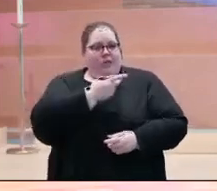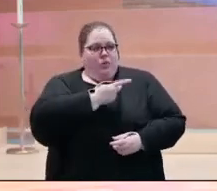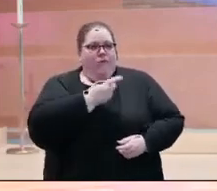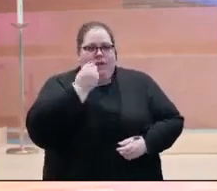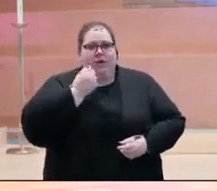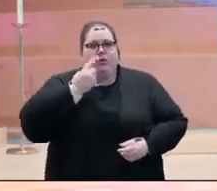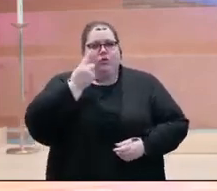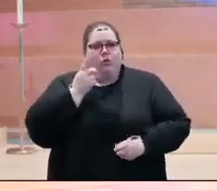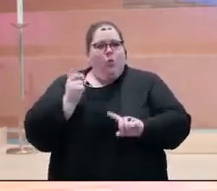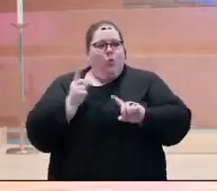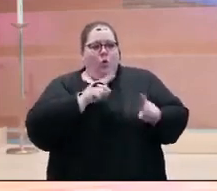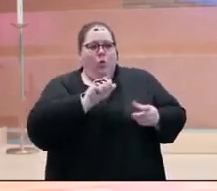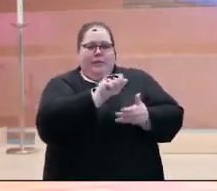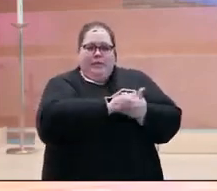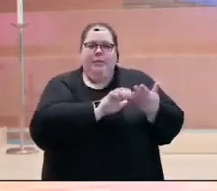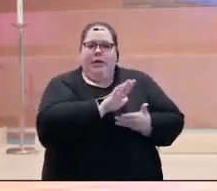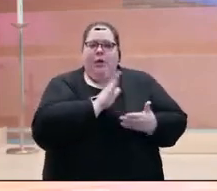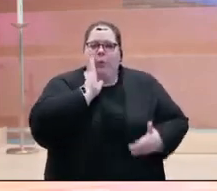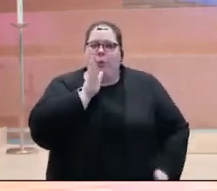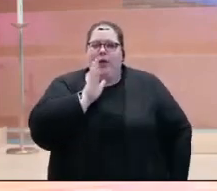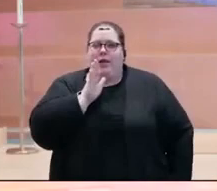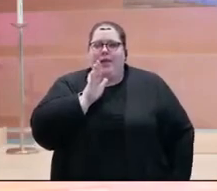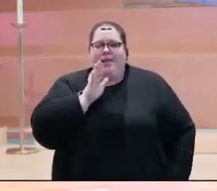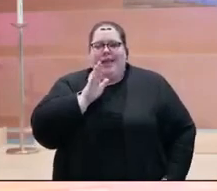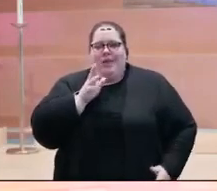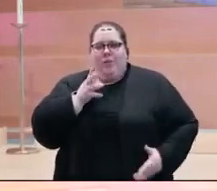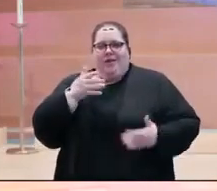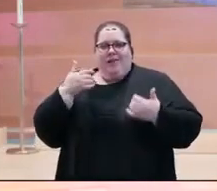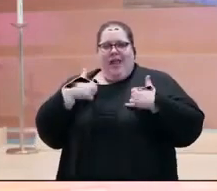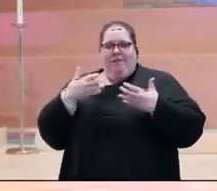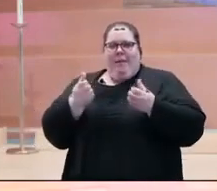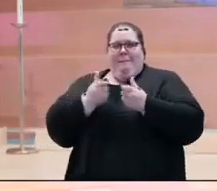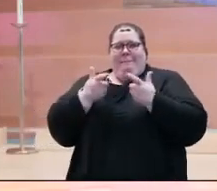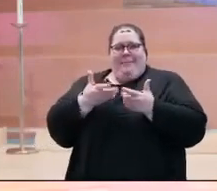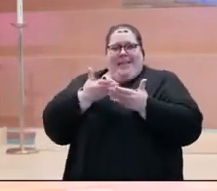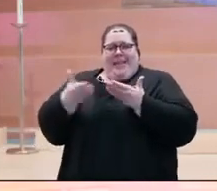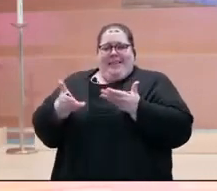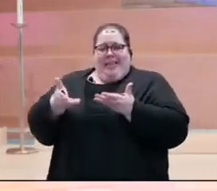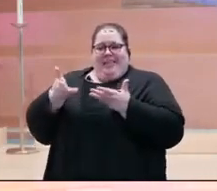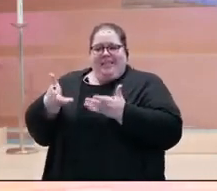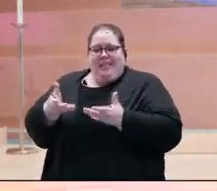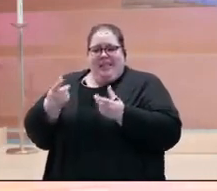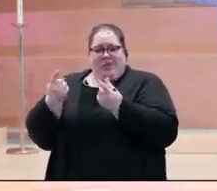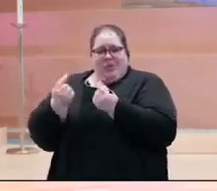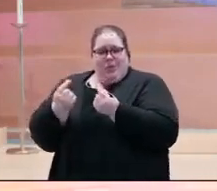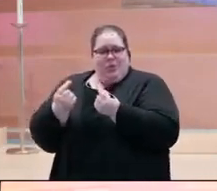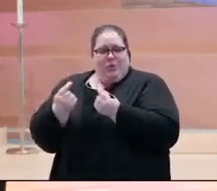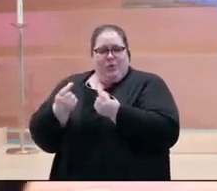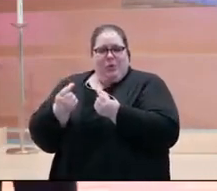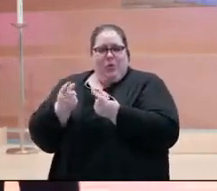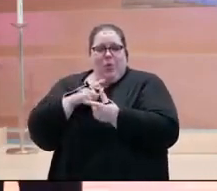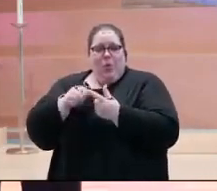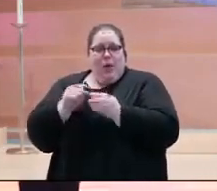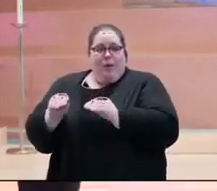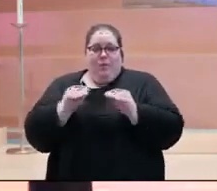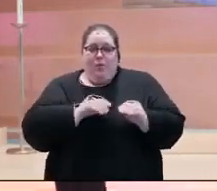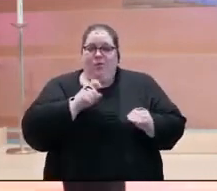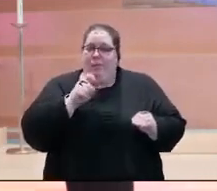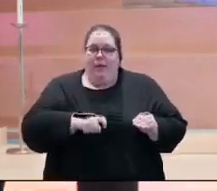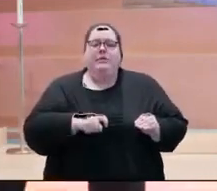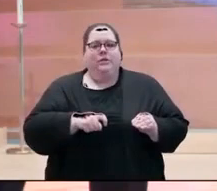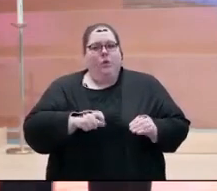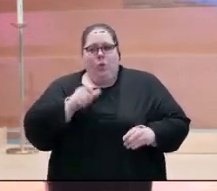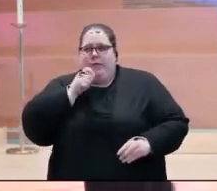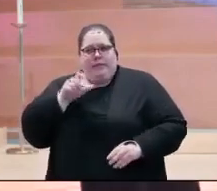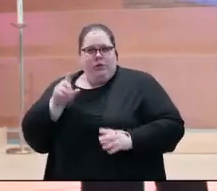we're going to go to seminary, right? And we don't want to have to sort of deal with all of this stuff when we have to pack up our lives and move. And so eventually in our lives, that